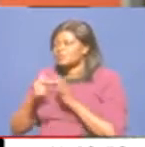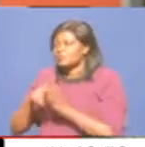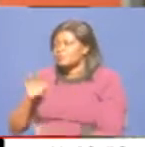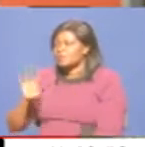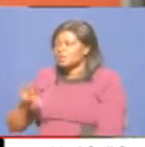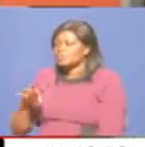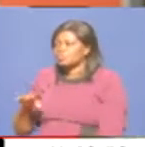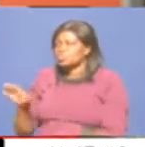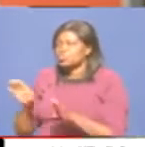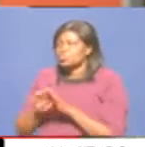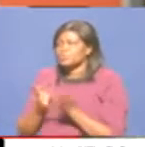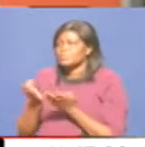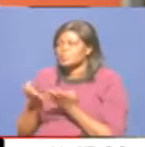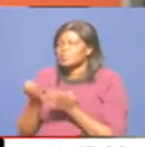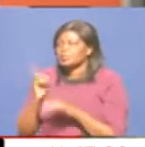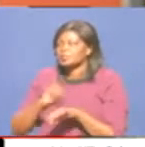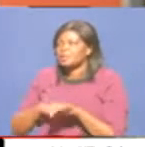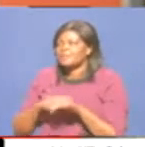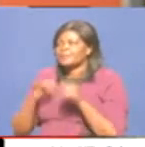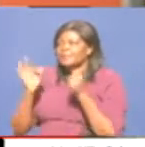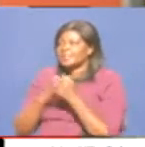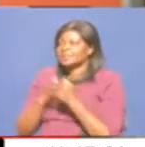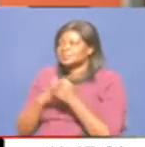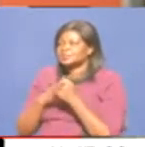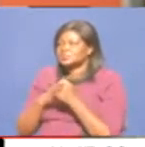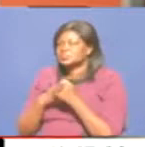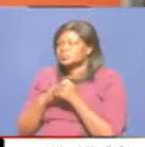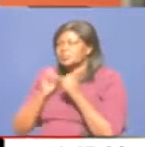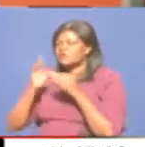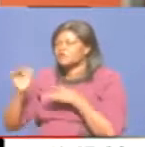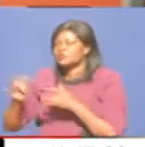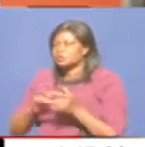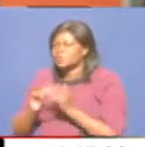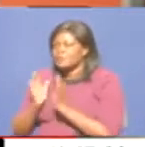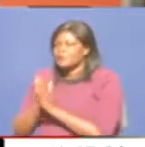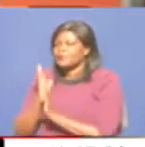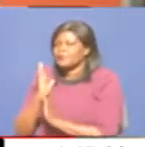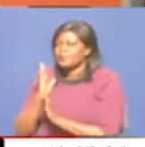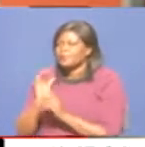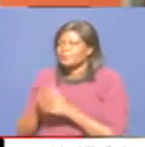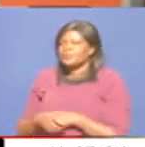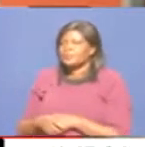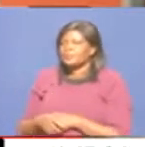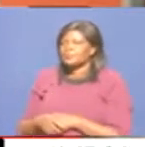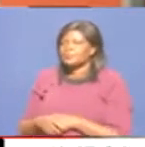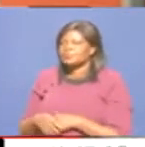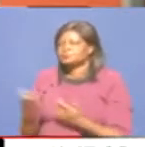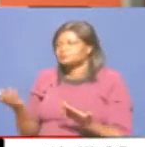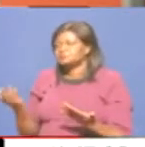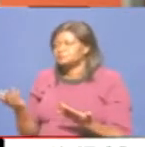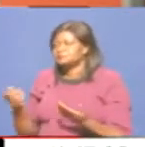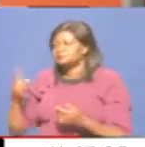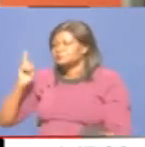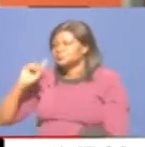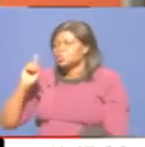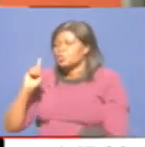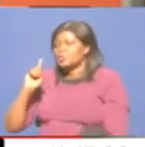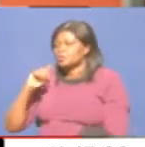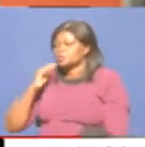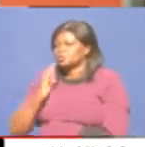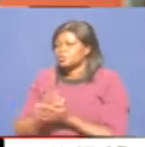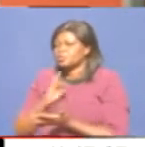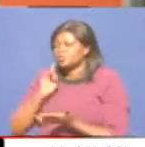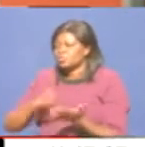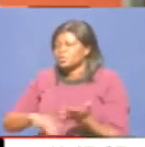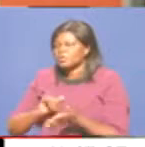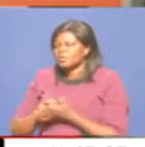their businesses by 8. If you look at the bars, you know, I mean, it's actually Nairobi, I can tell you that, you know,